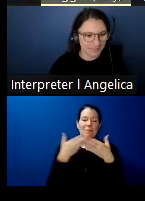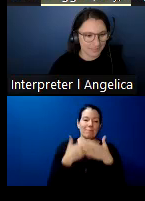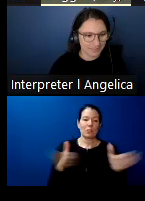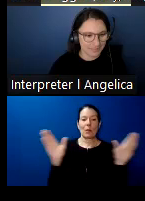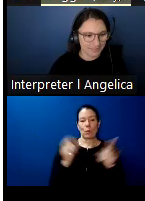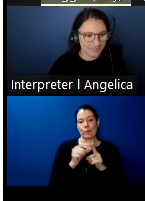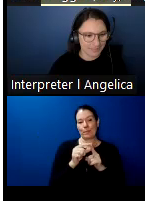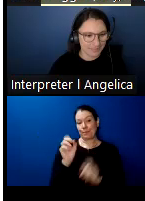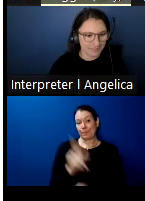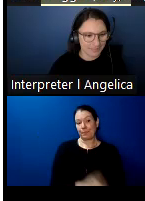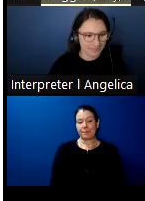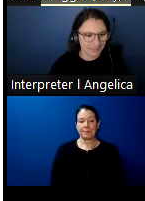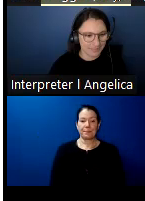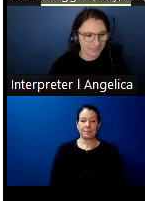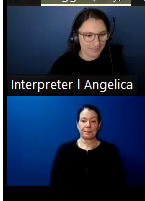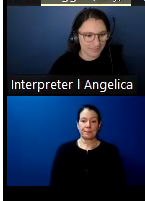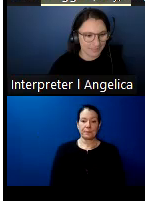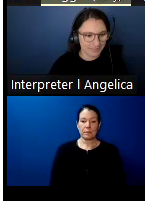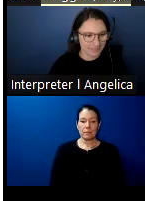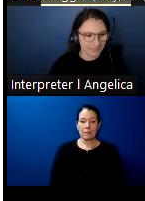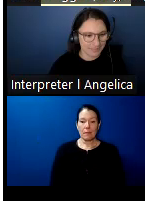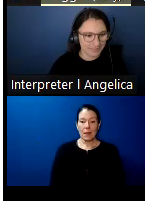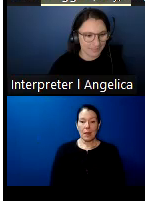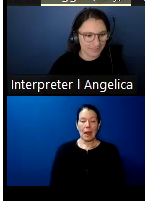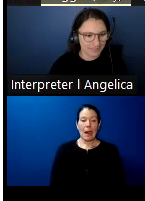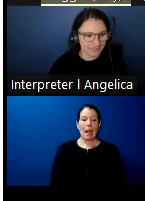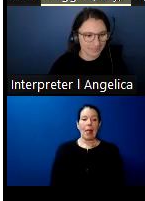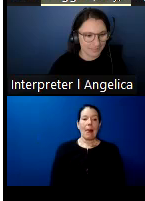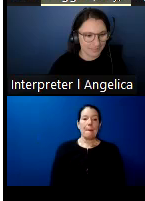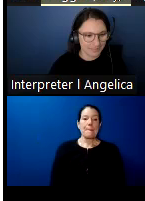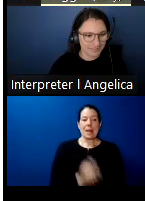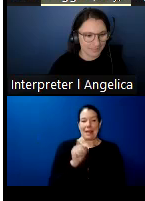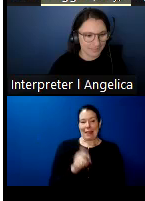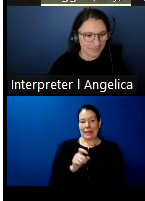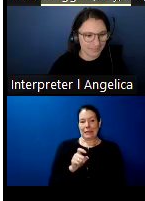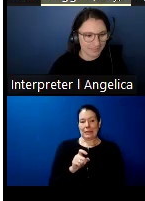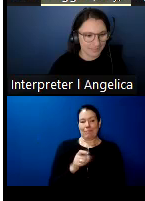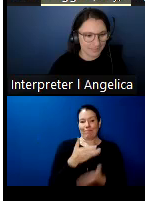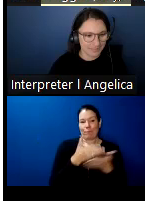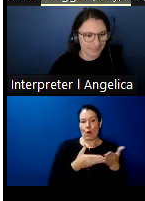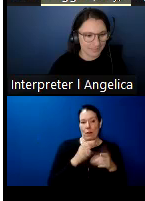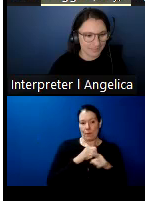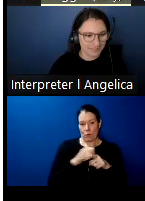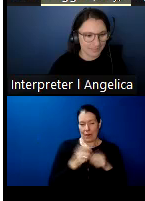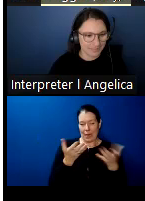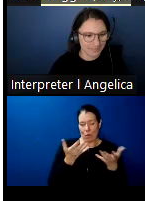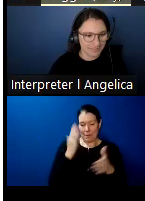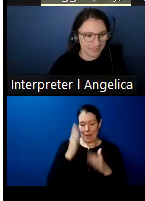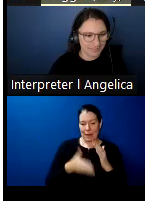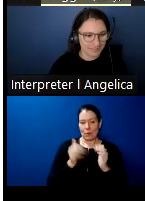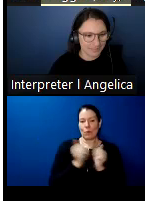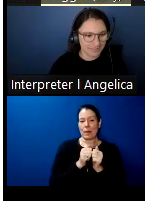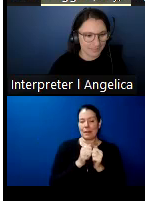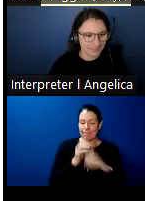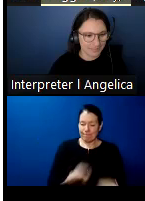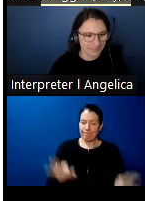terms. So as we wrap up this section of the training, we want to end with this very important